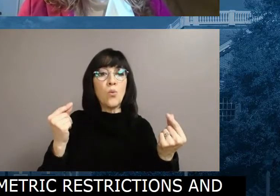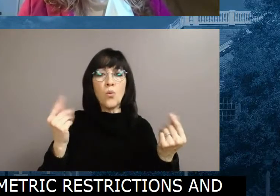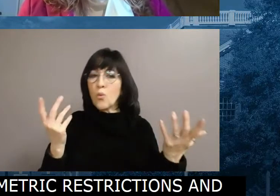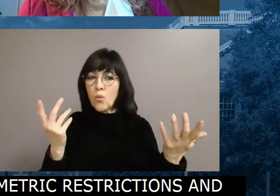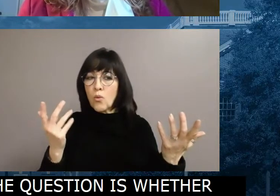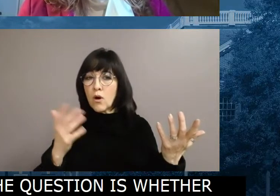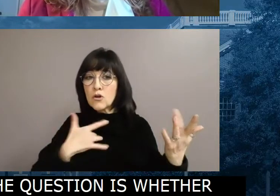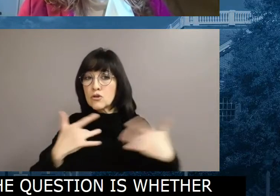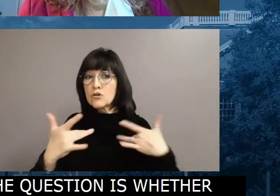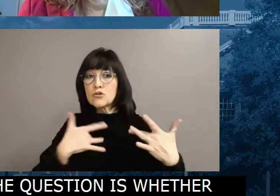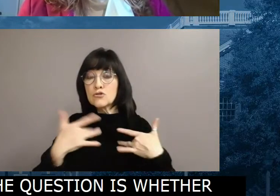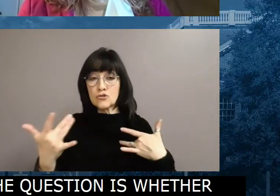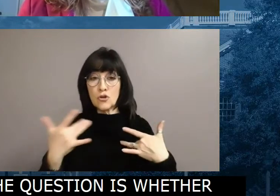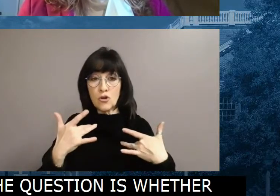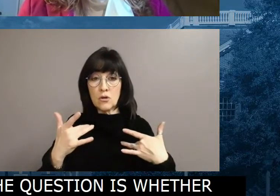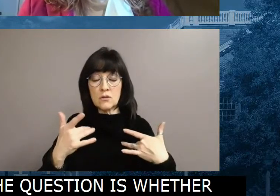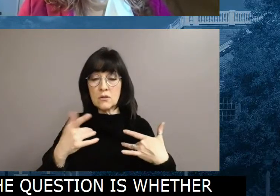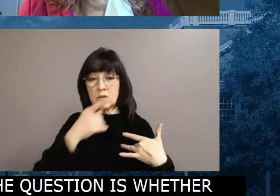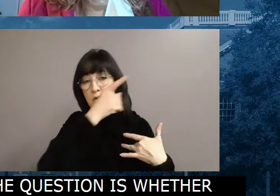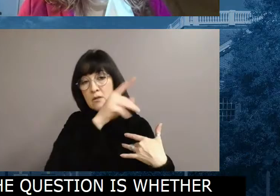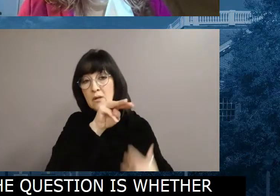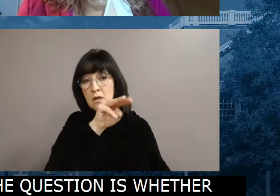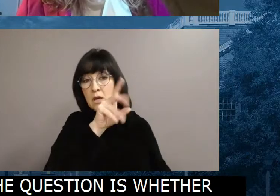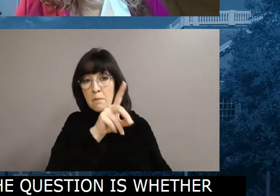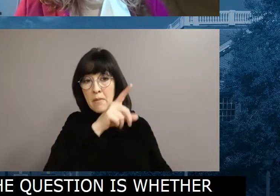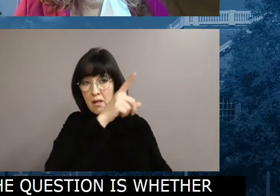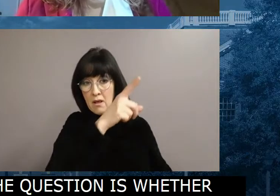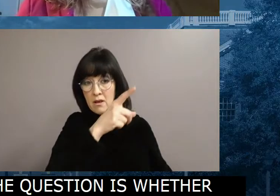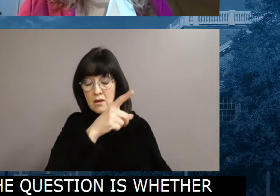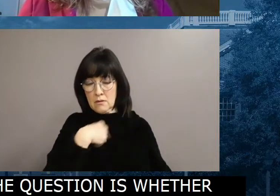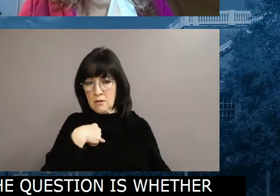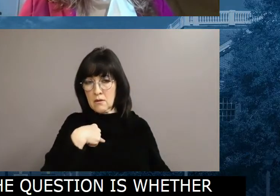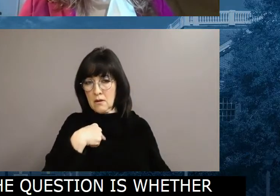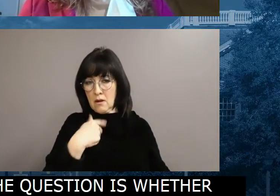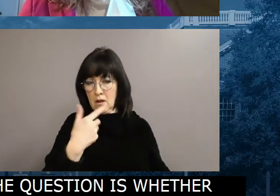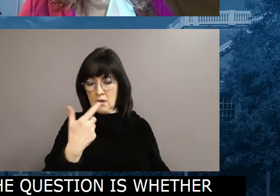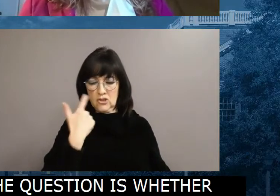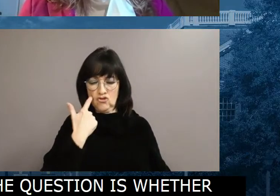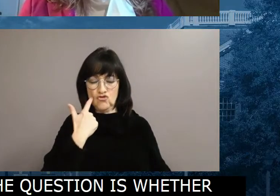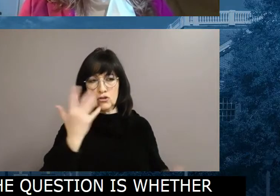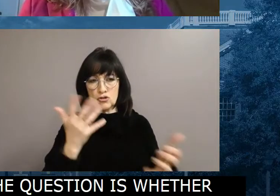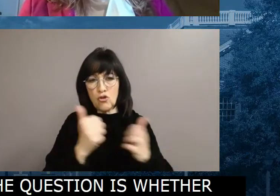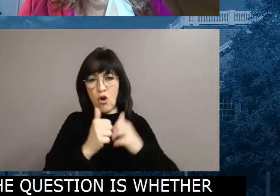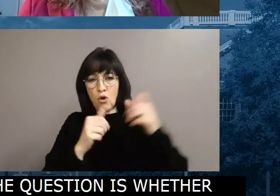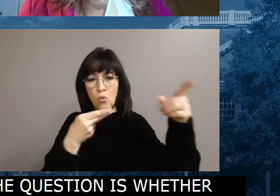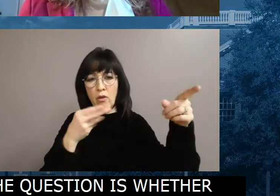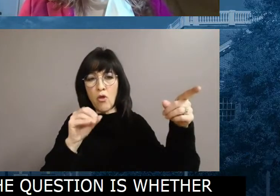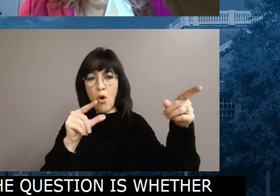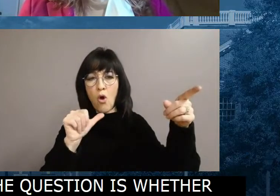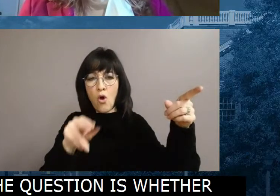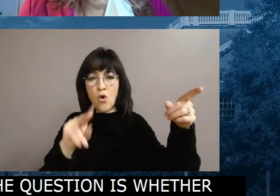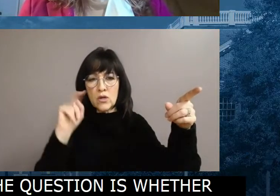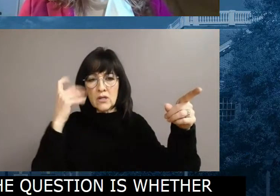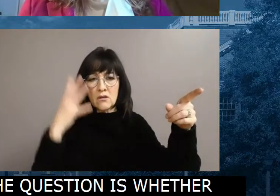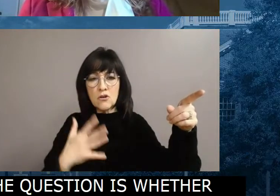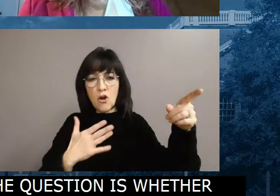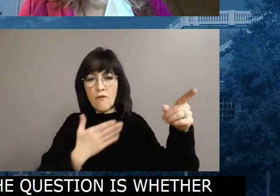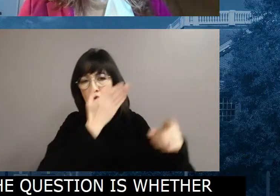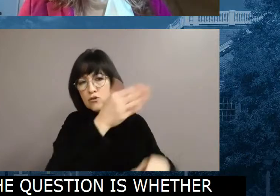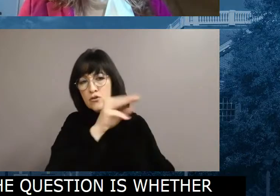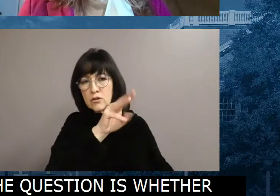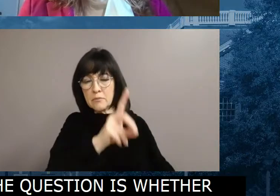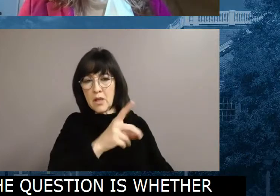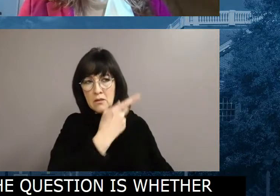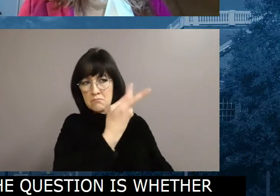capacity limit on top of that. Maryland does not have that. I talked to Governor Hogan directly about it. He agreed with me that those limitations